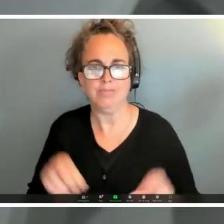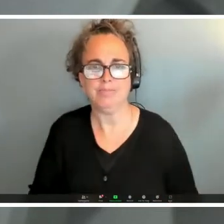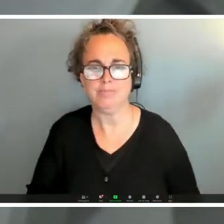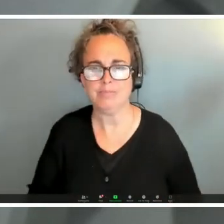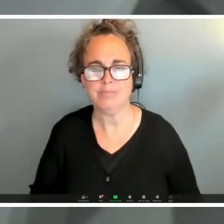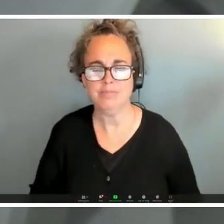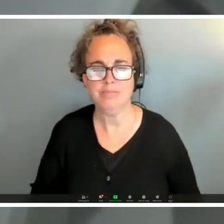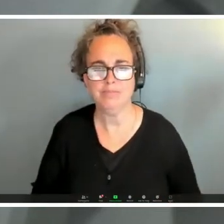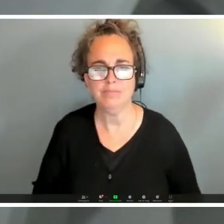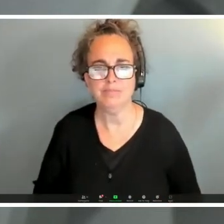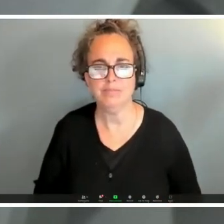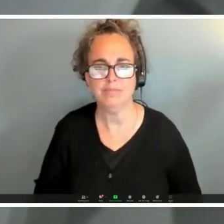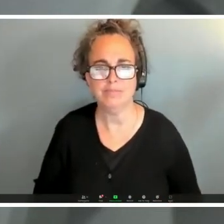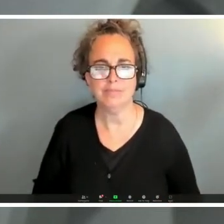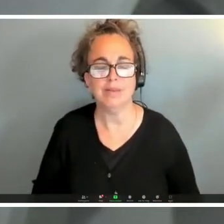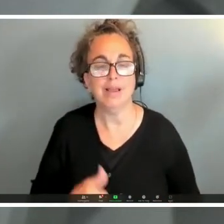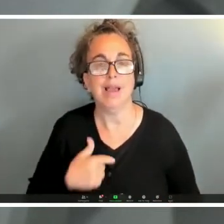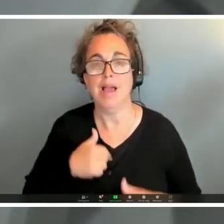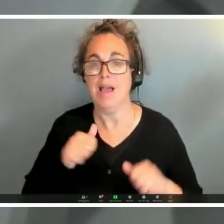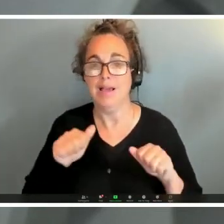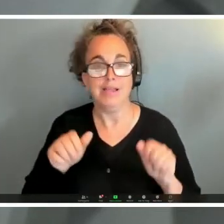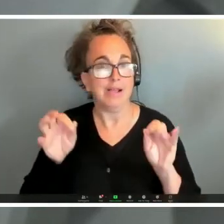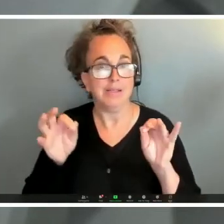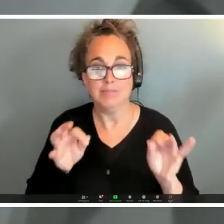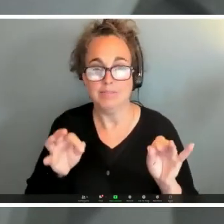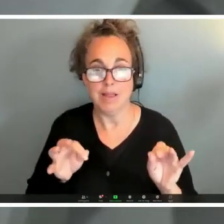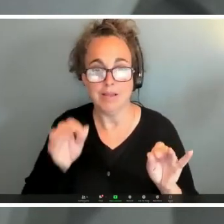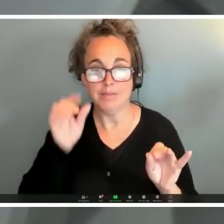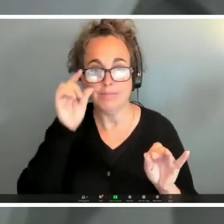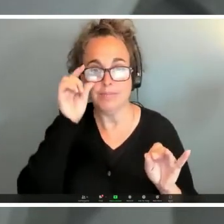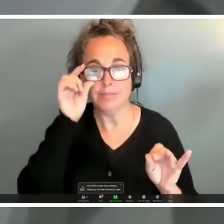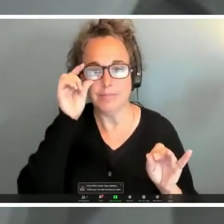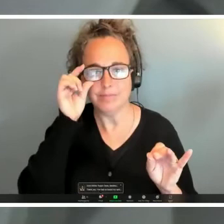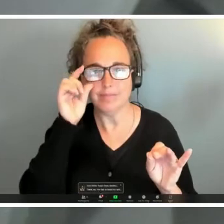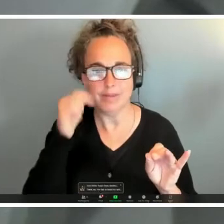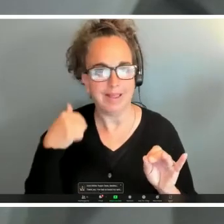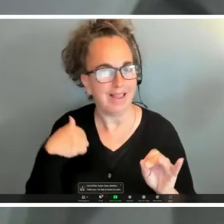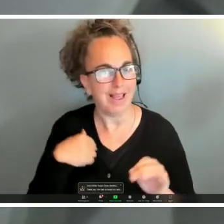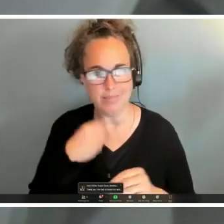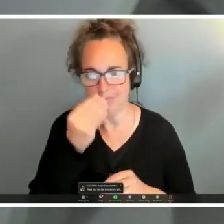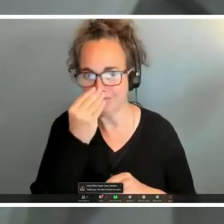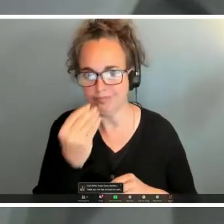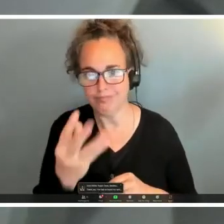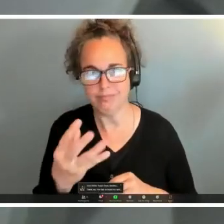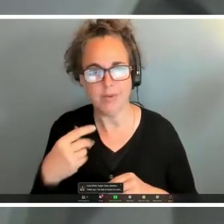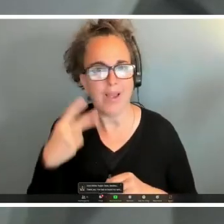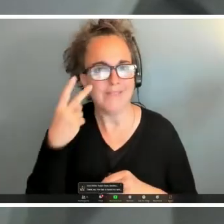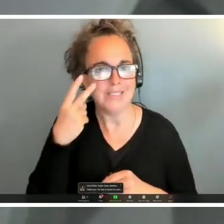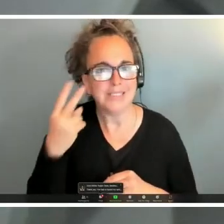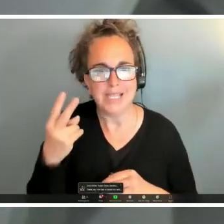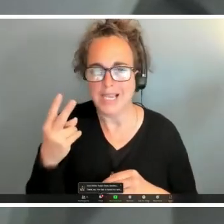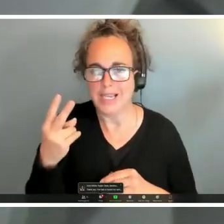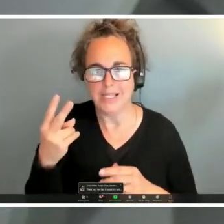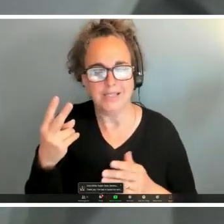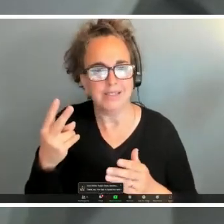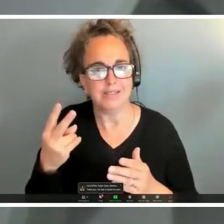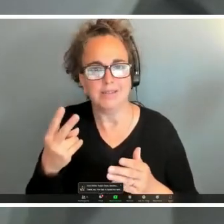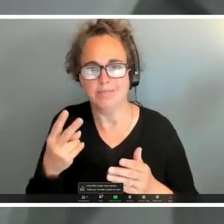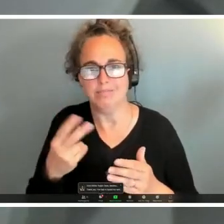And I could go into the details of it. I could tell you that I have seen outcomes in